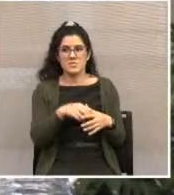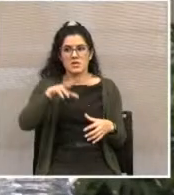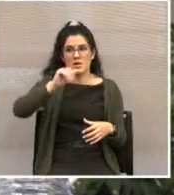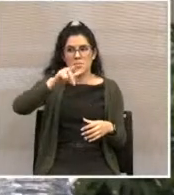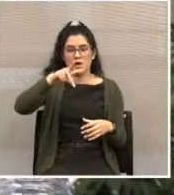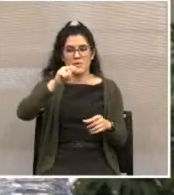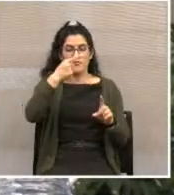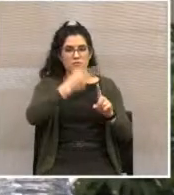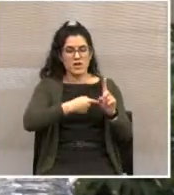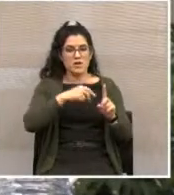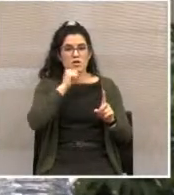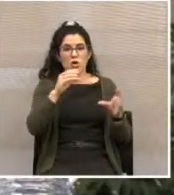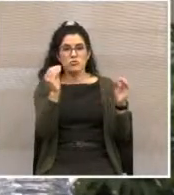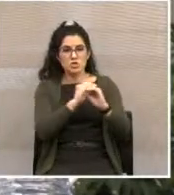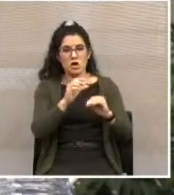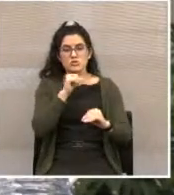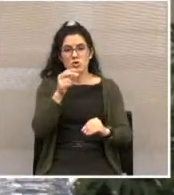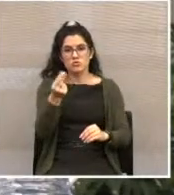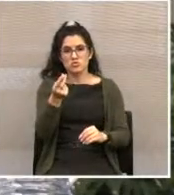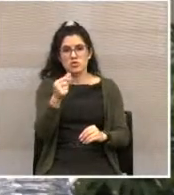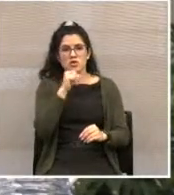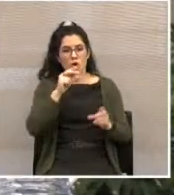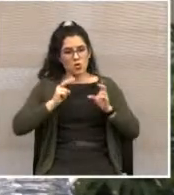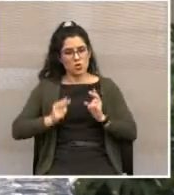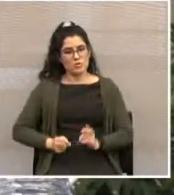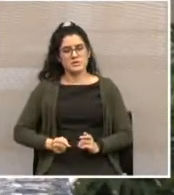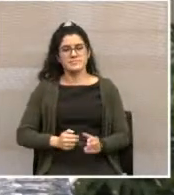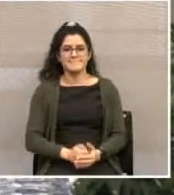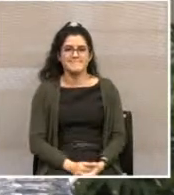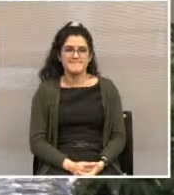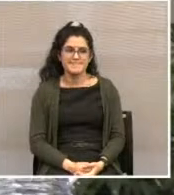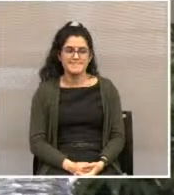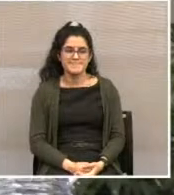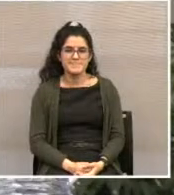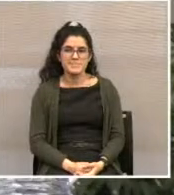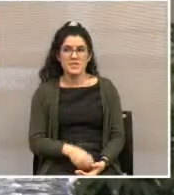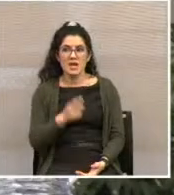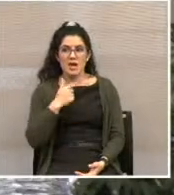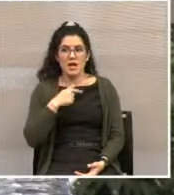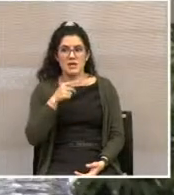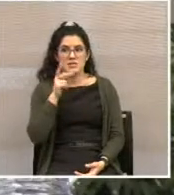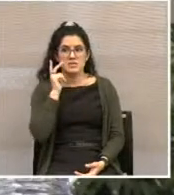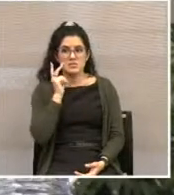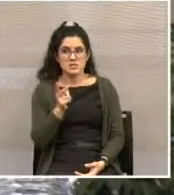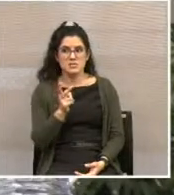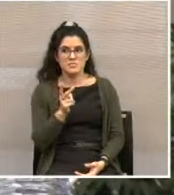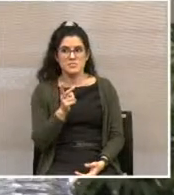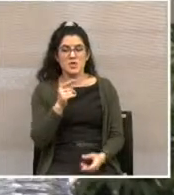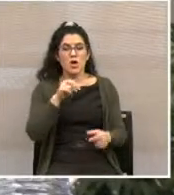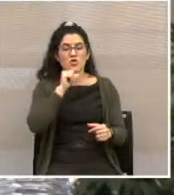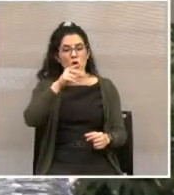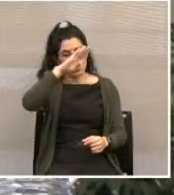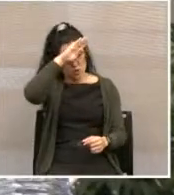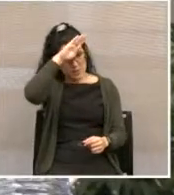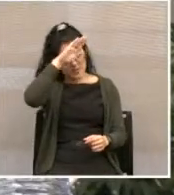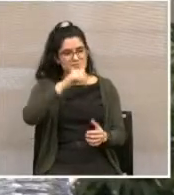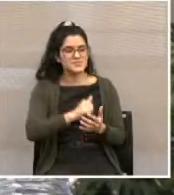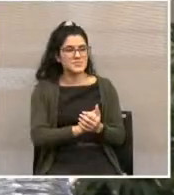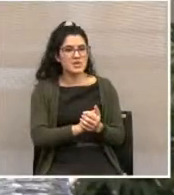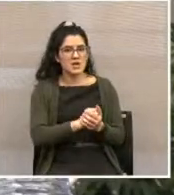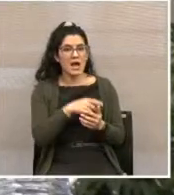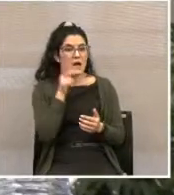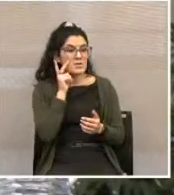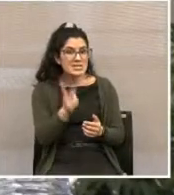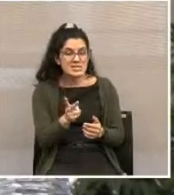dogs, no children, no Cubans. I saw the water coolers for whites